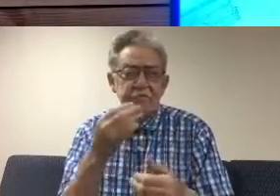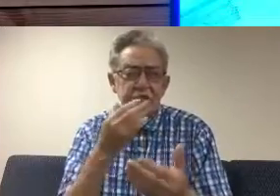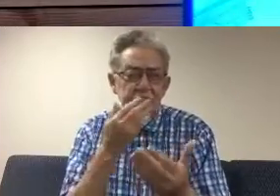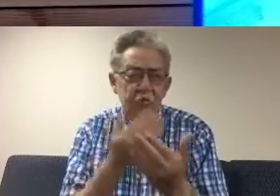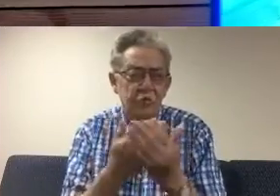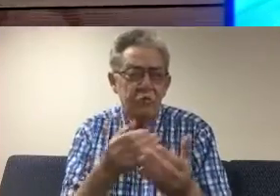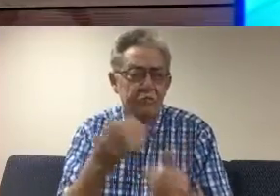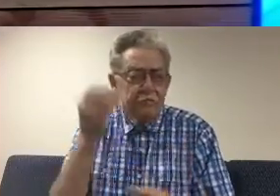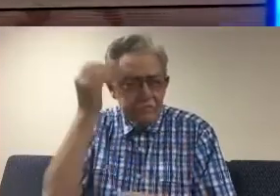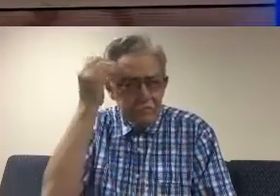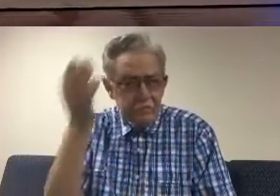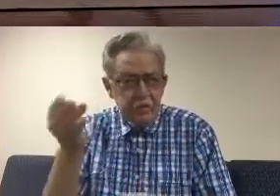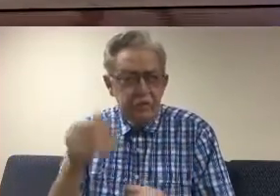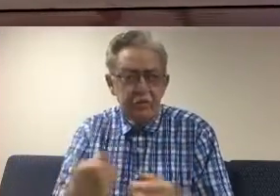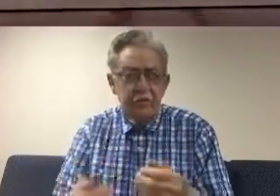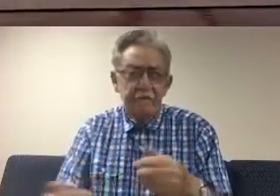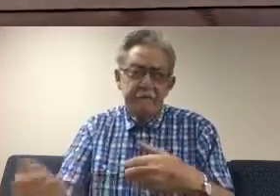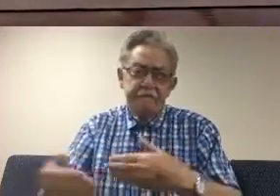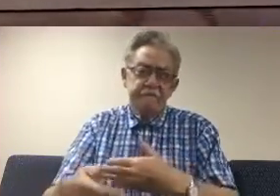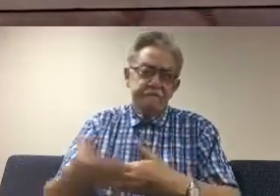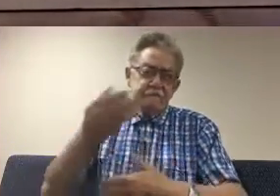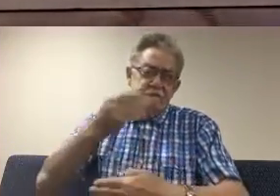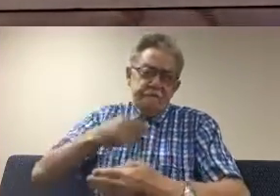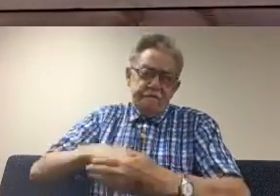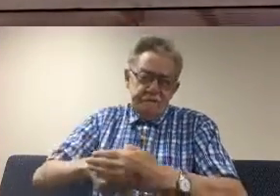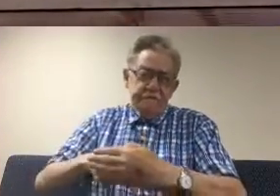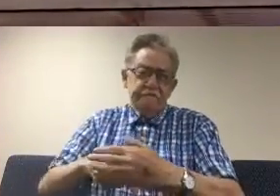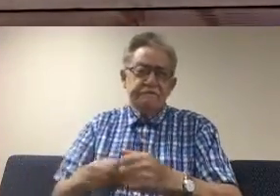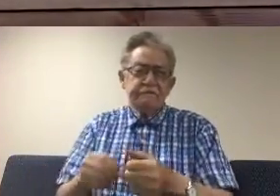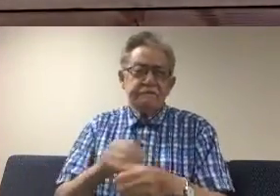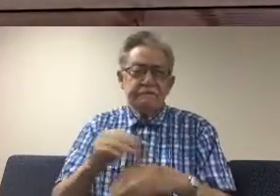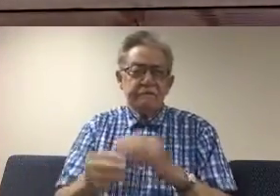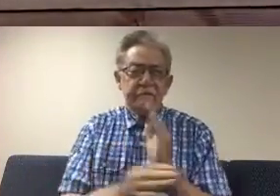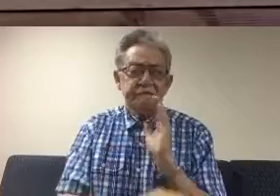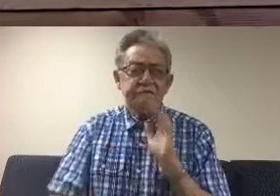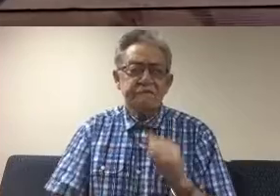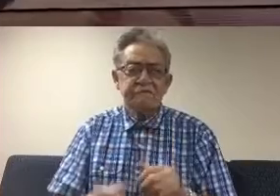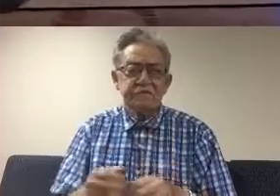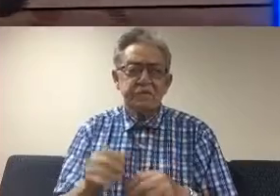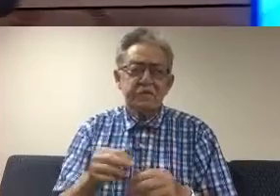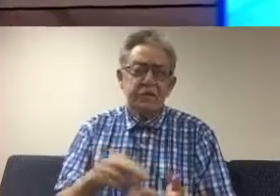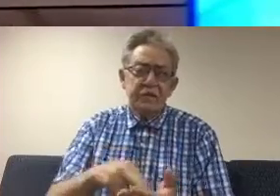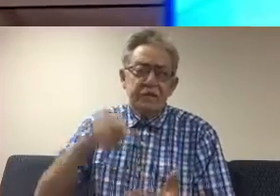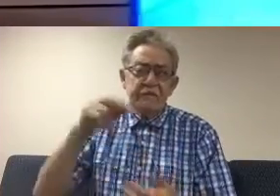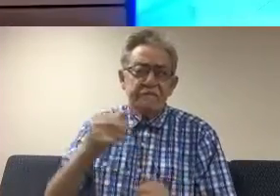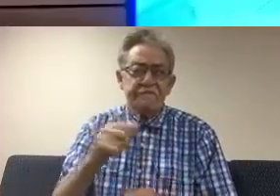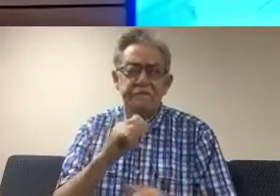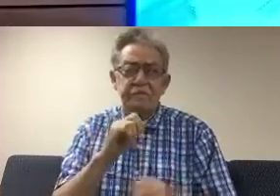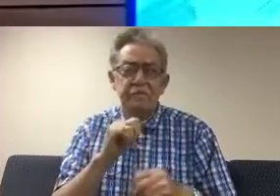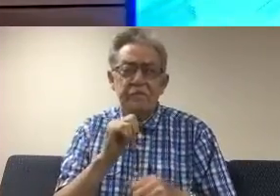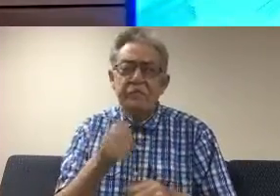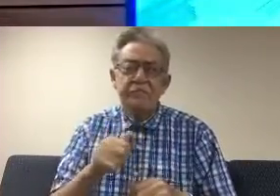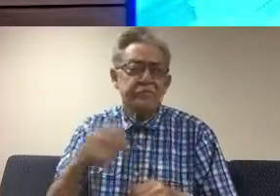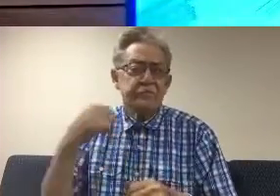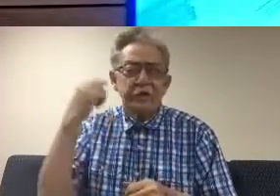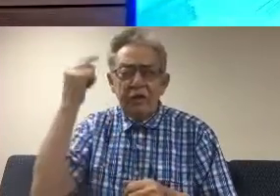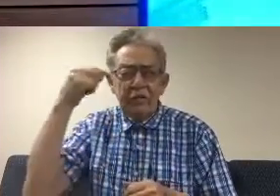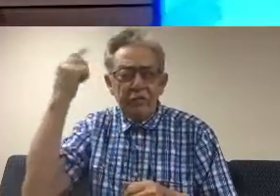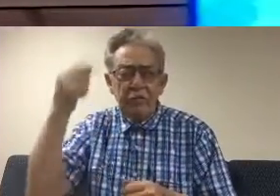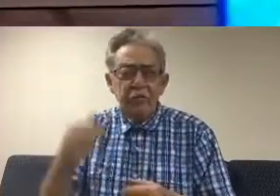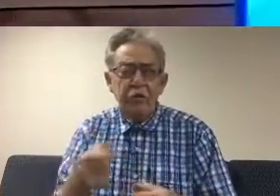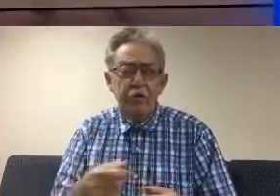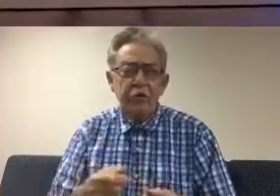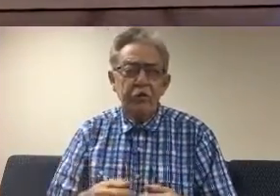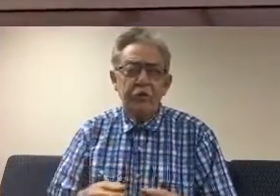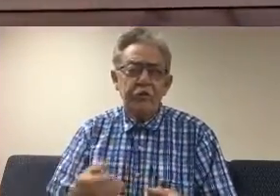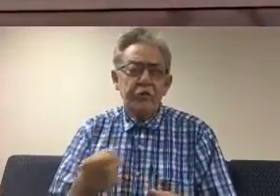this side of the resurrection, and we know that as well. We don't have to wonder what it is that God would have us to do as